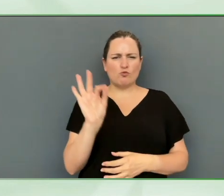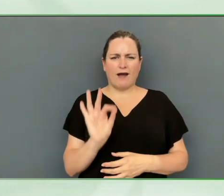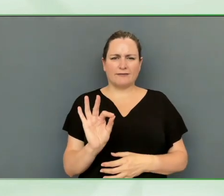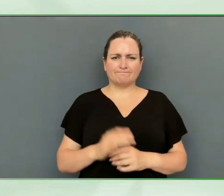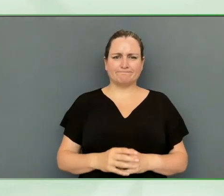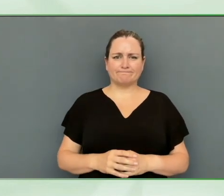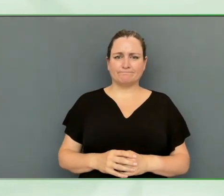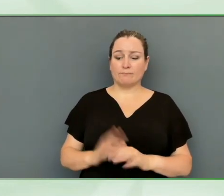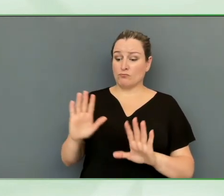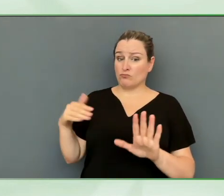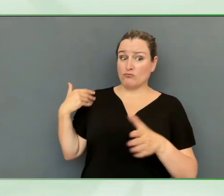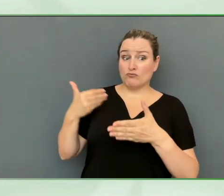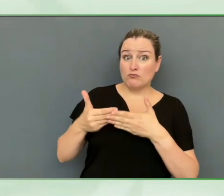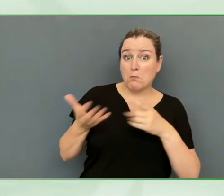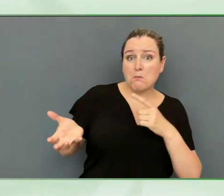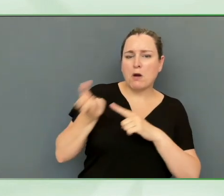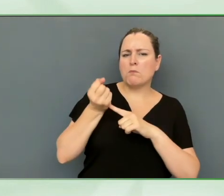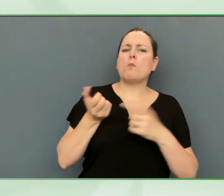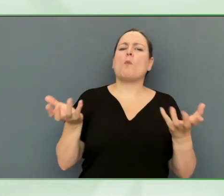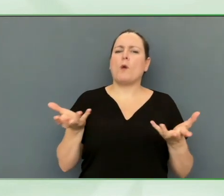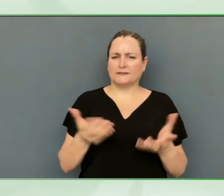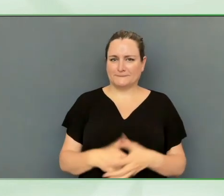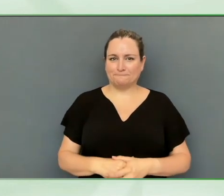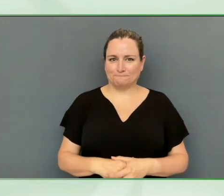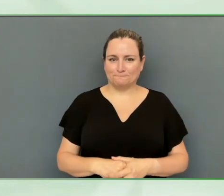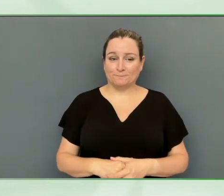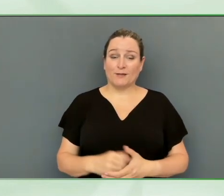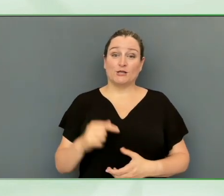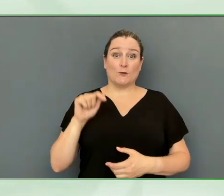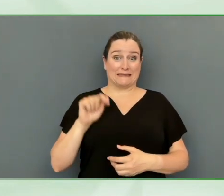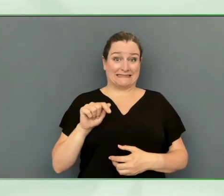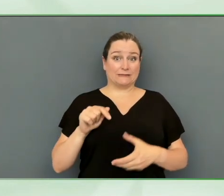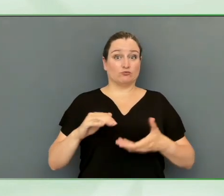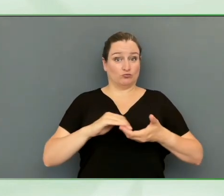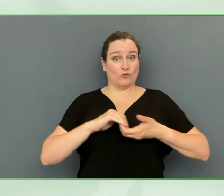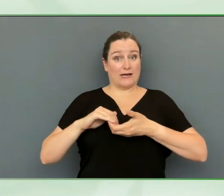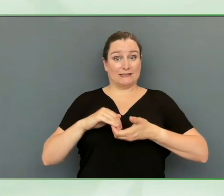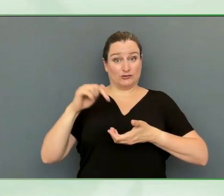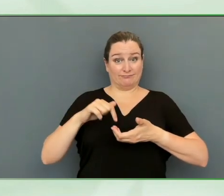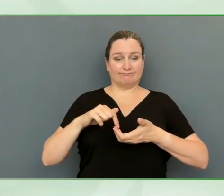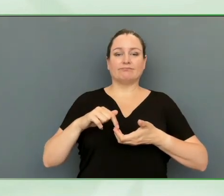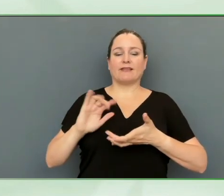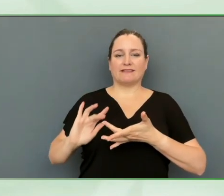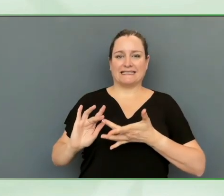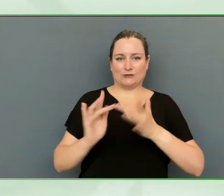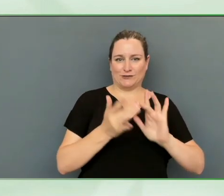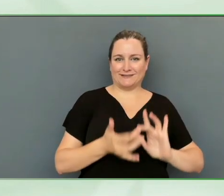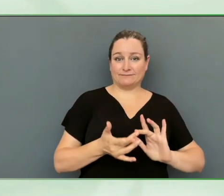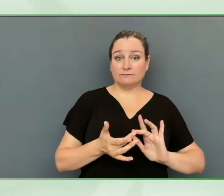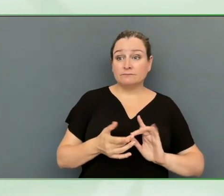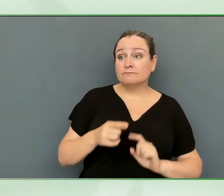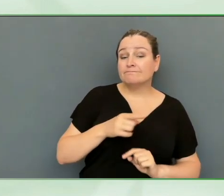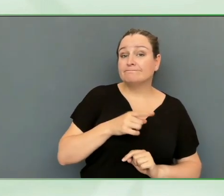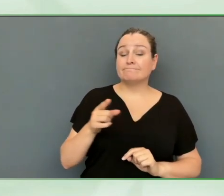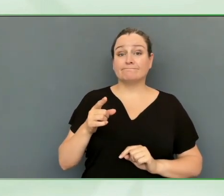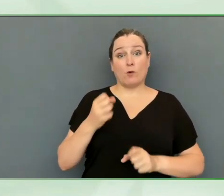What is the League? The League is a network organization of employees working at the Dutch government.